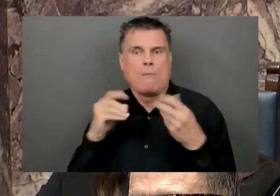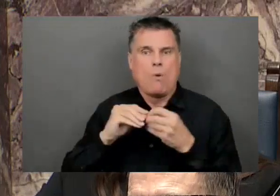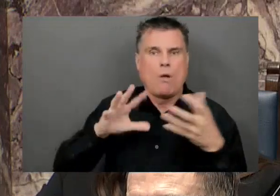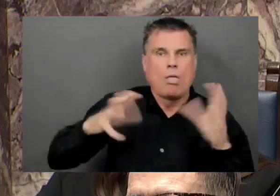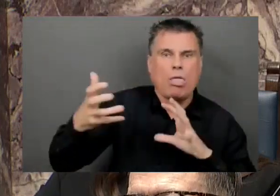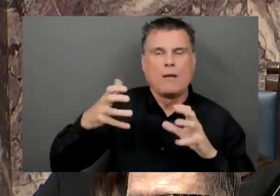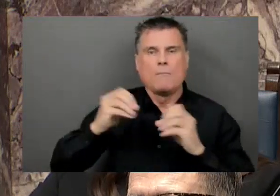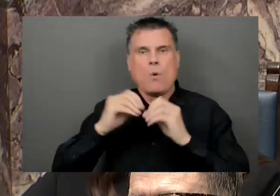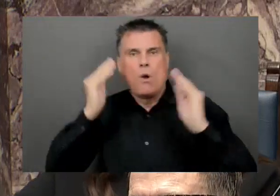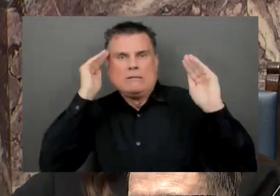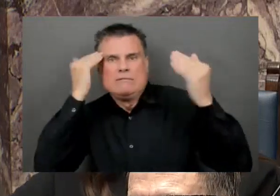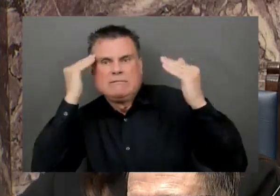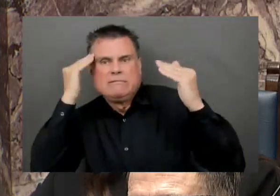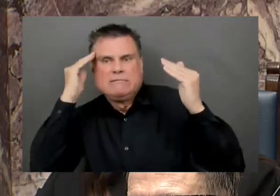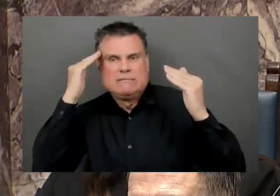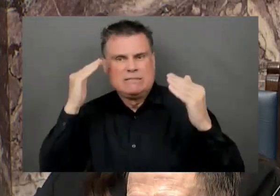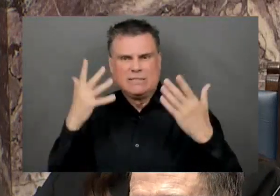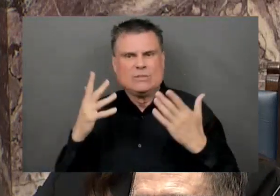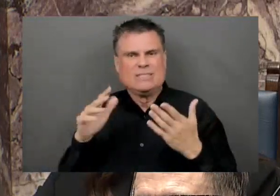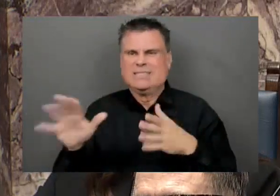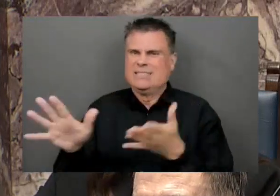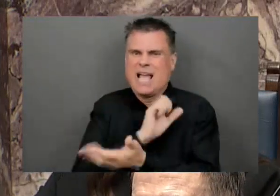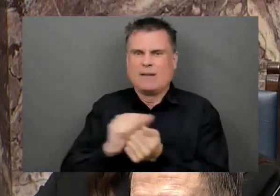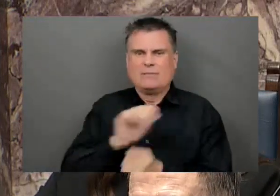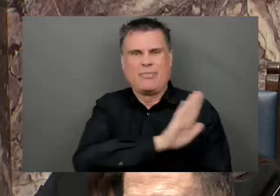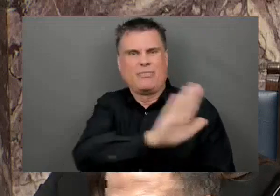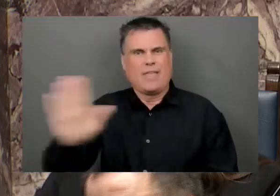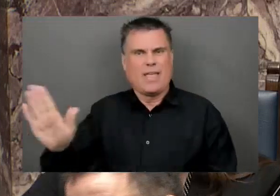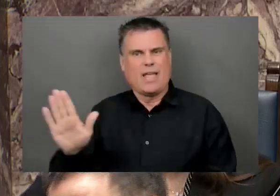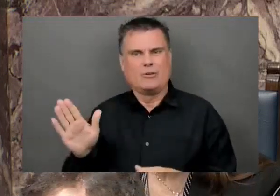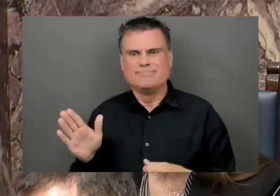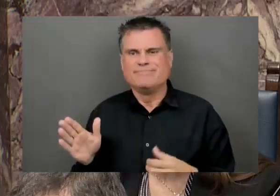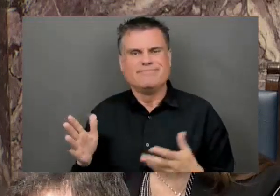courage, admit his policies are a mess, and fix them?